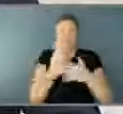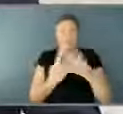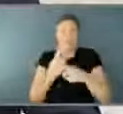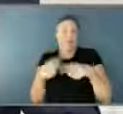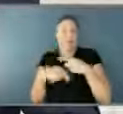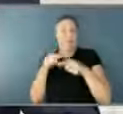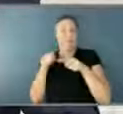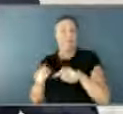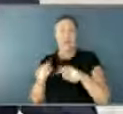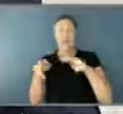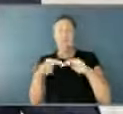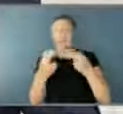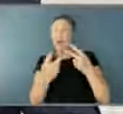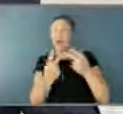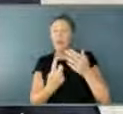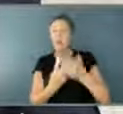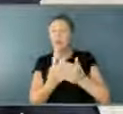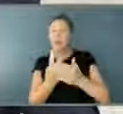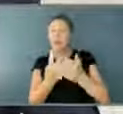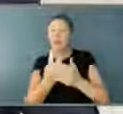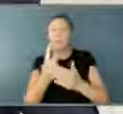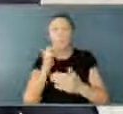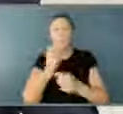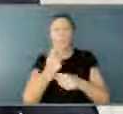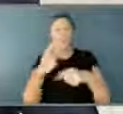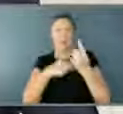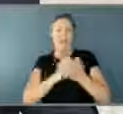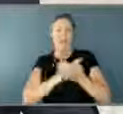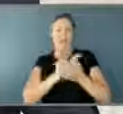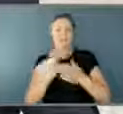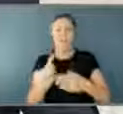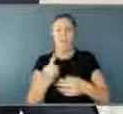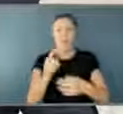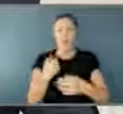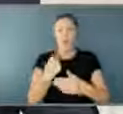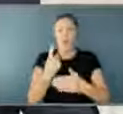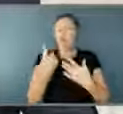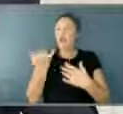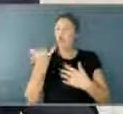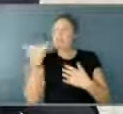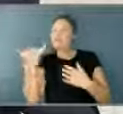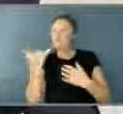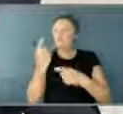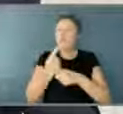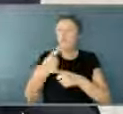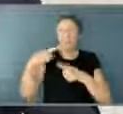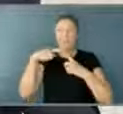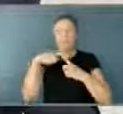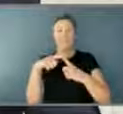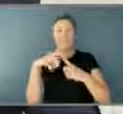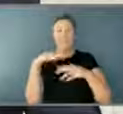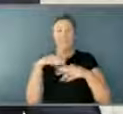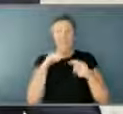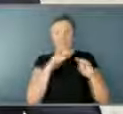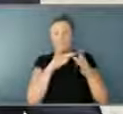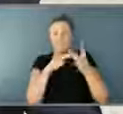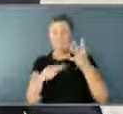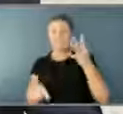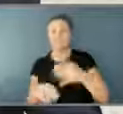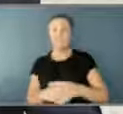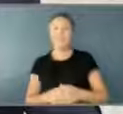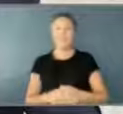they're received. We spoke positively about these initiatives, and so we look forward to being able to participate. Do you think from that conversation, just